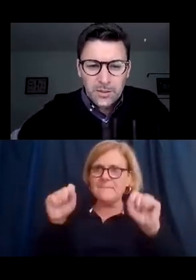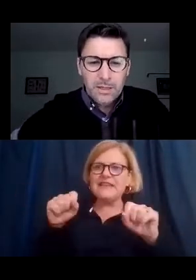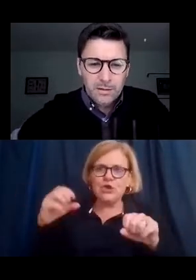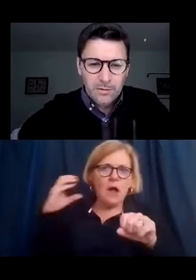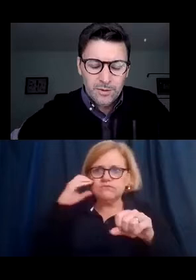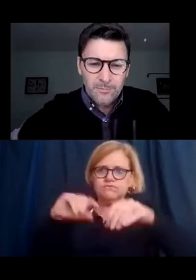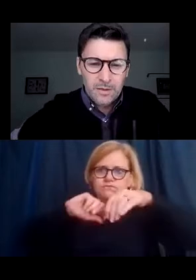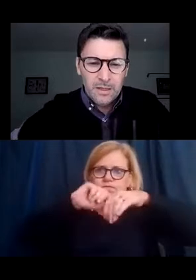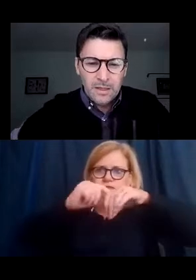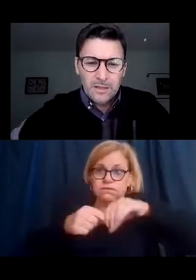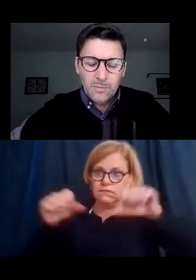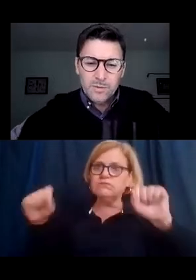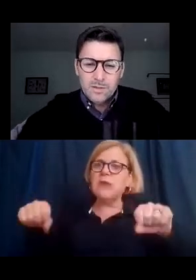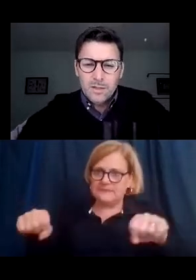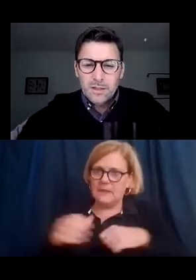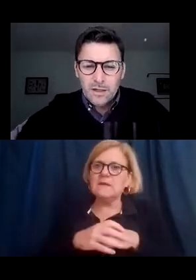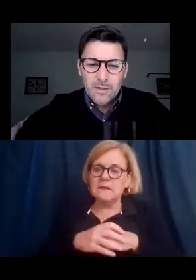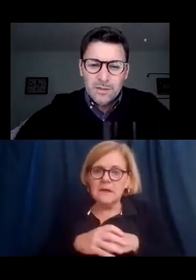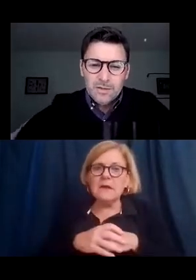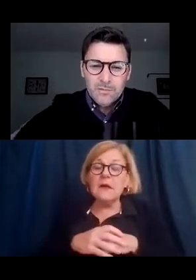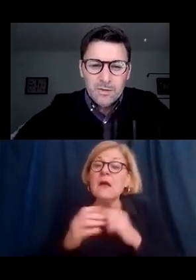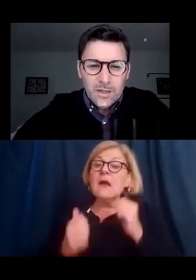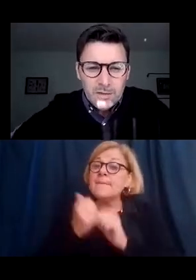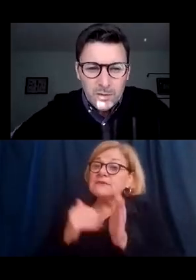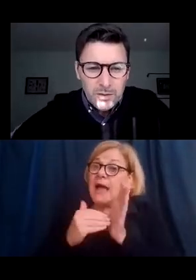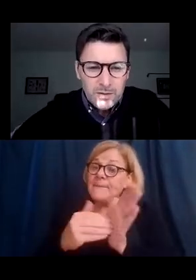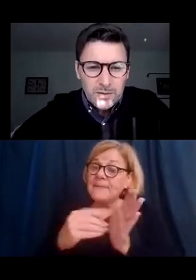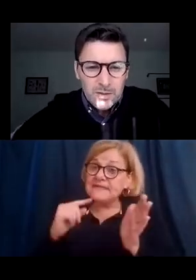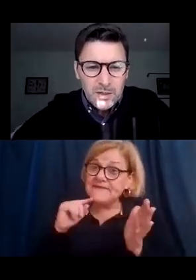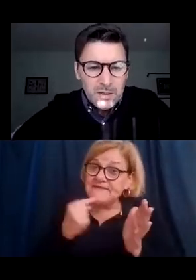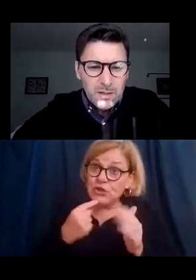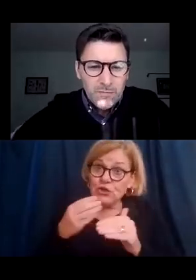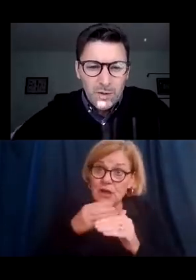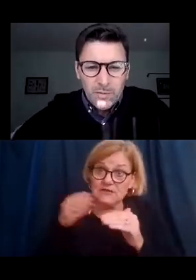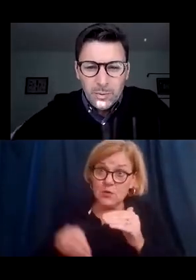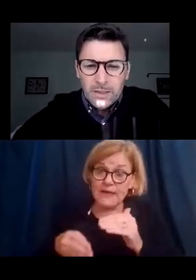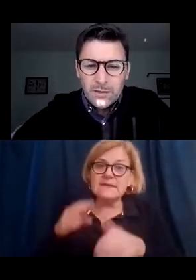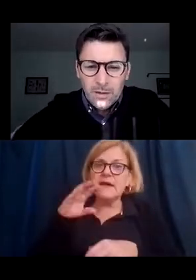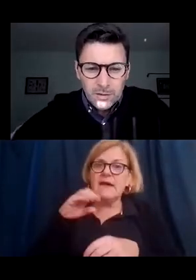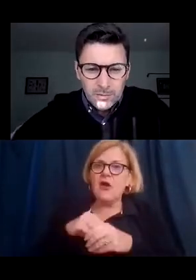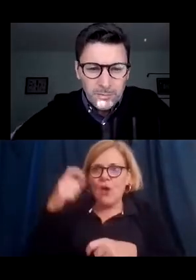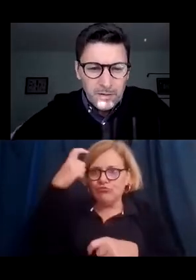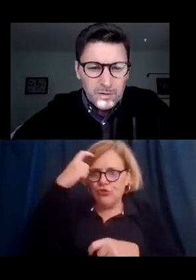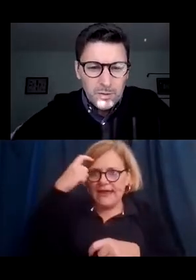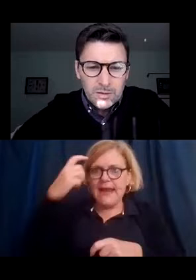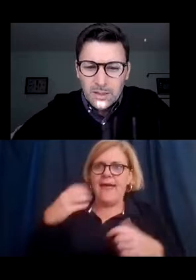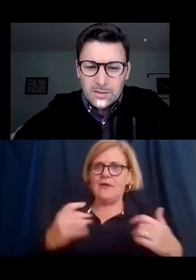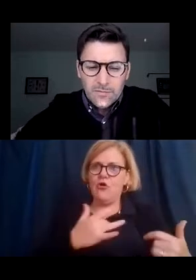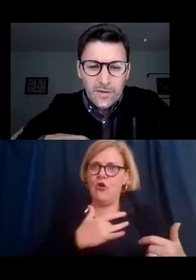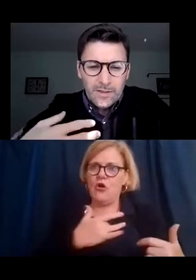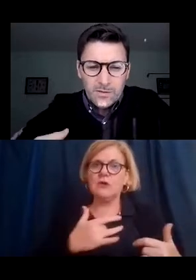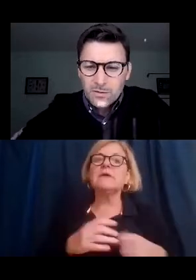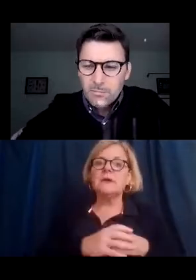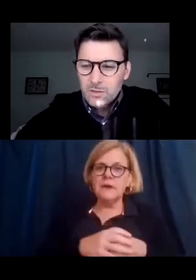buildup in that artery. And the most common and severe consequences involve the brain and the heart. You can